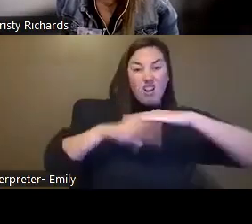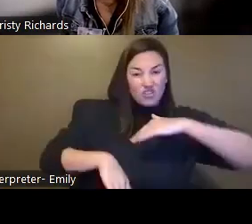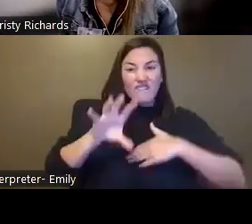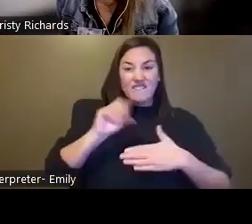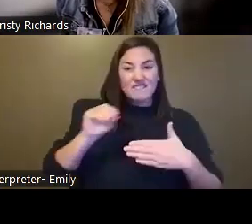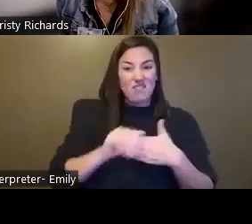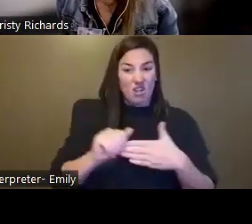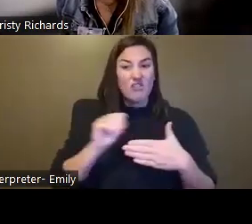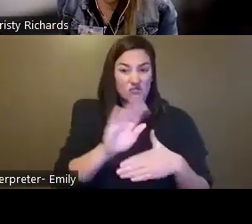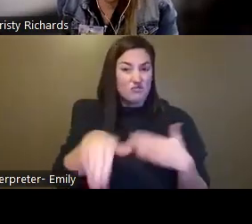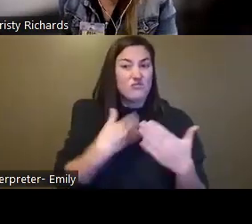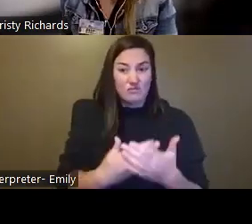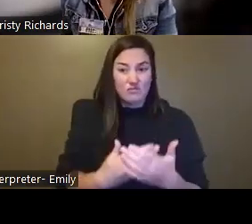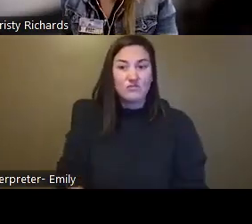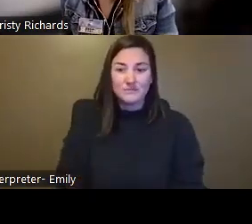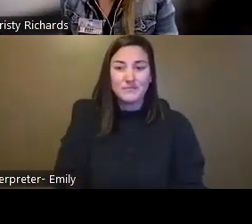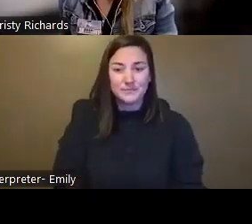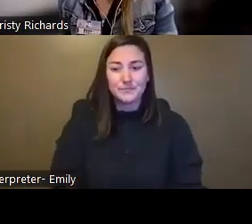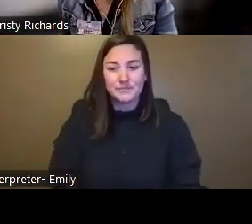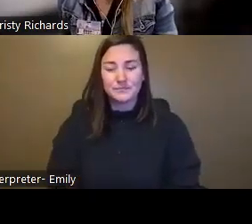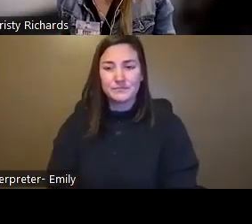point.